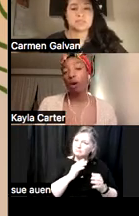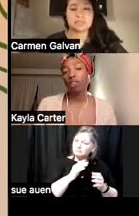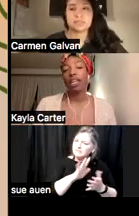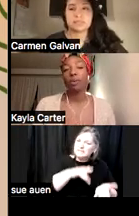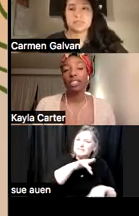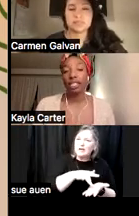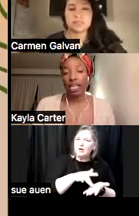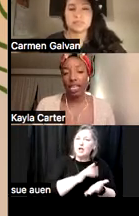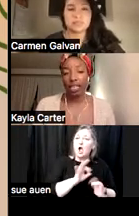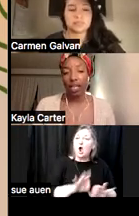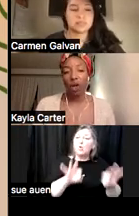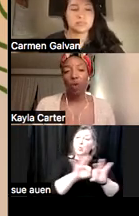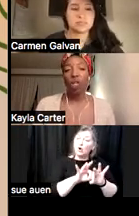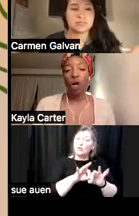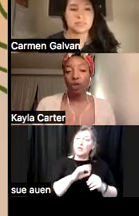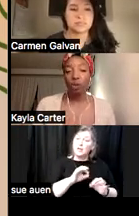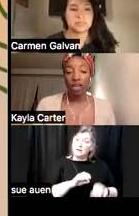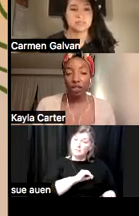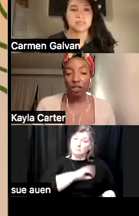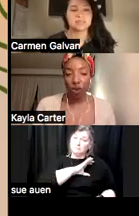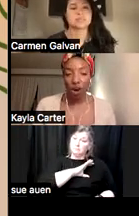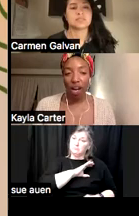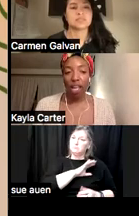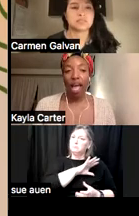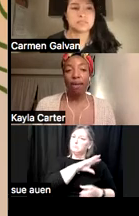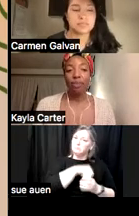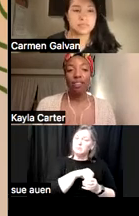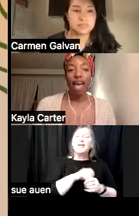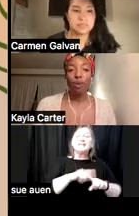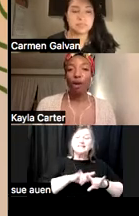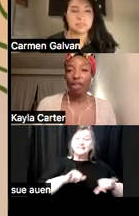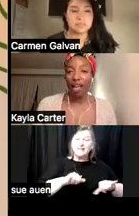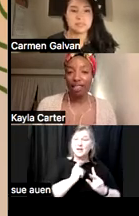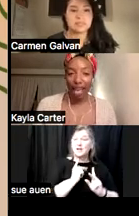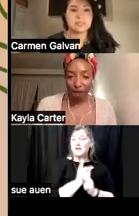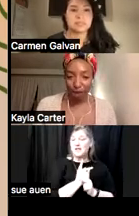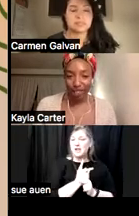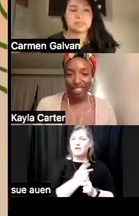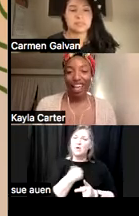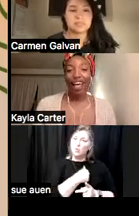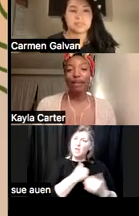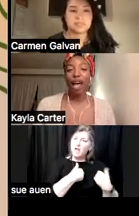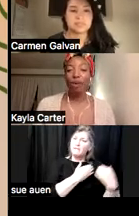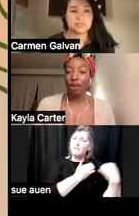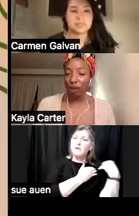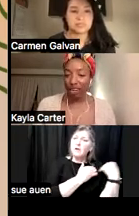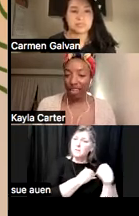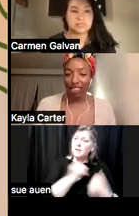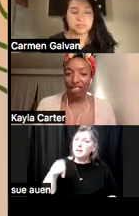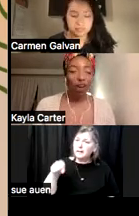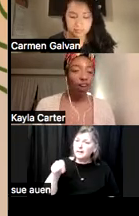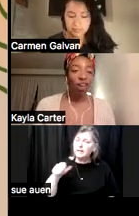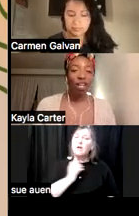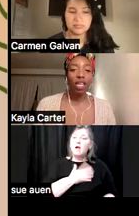our worth and our dignity, while also making sure that we are being held accountable. Our